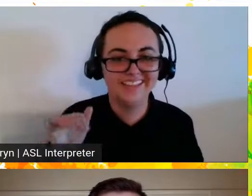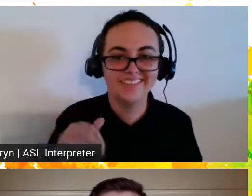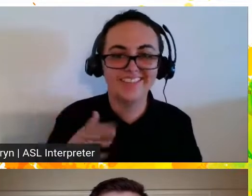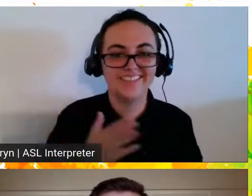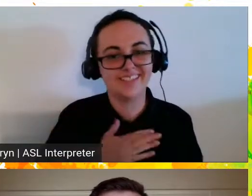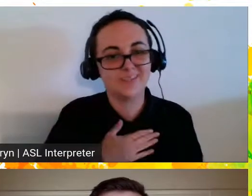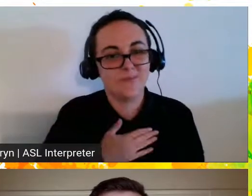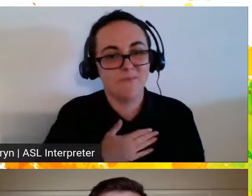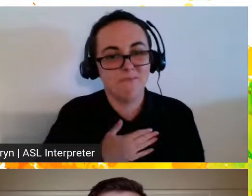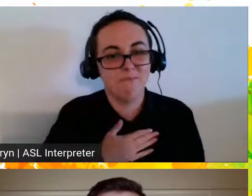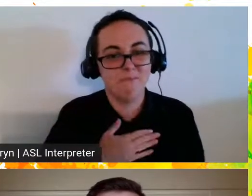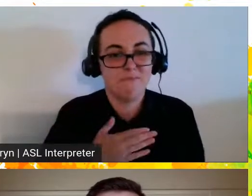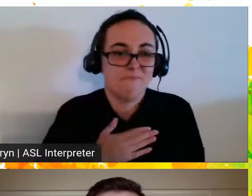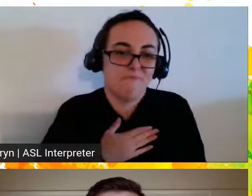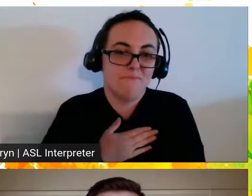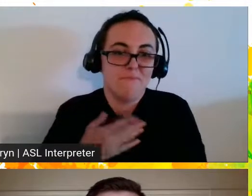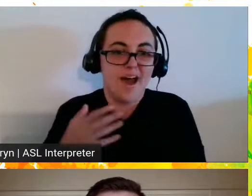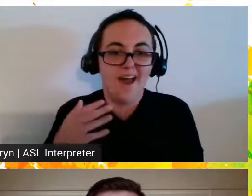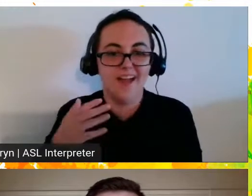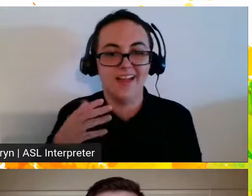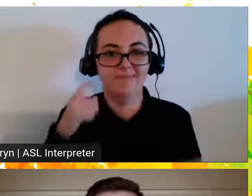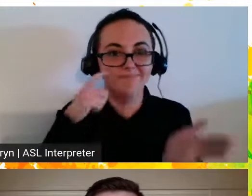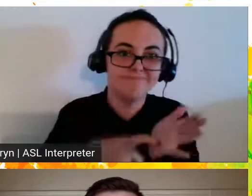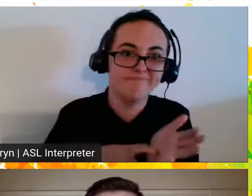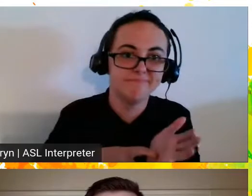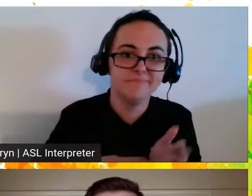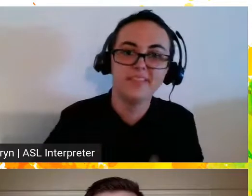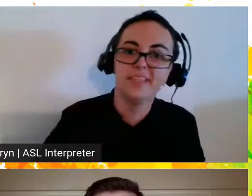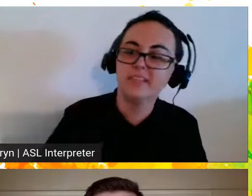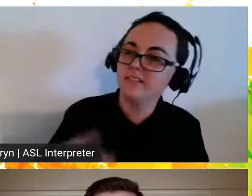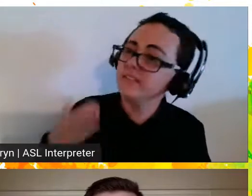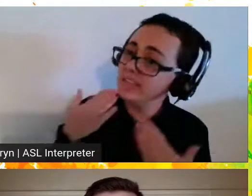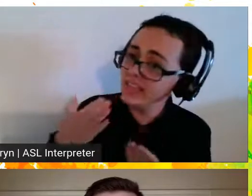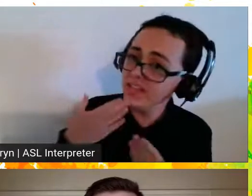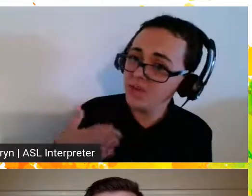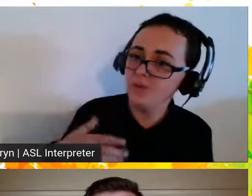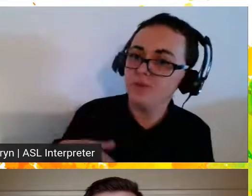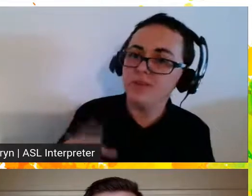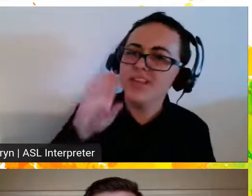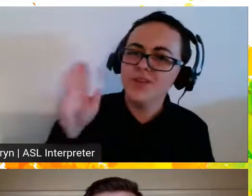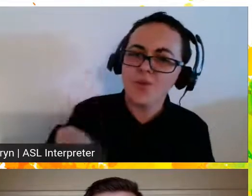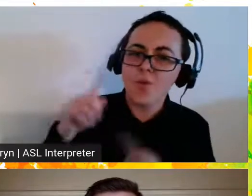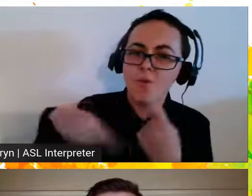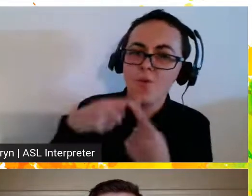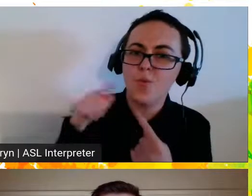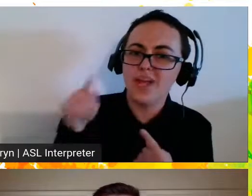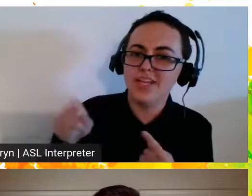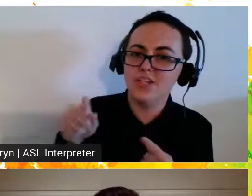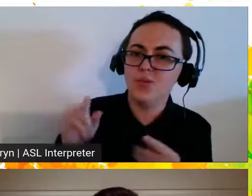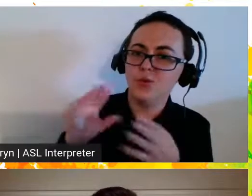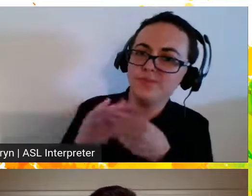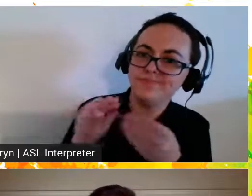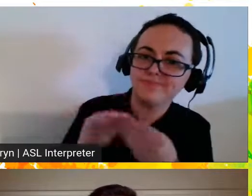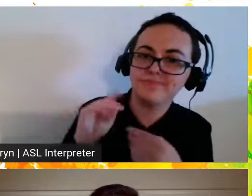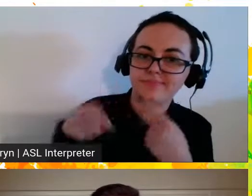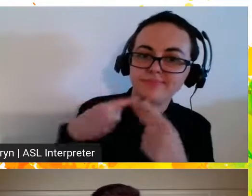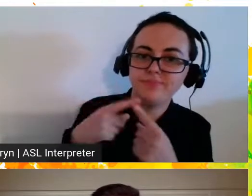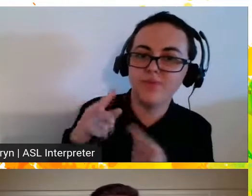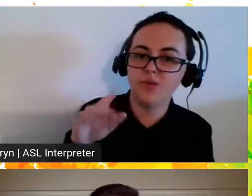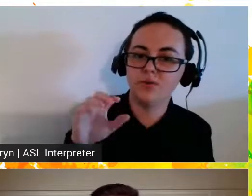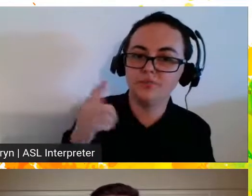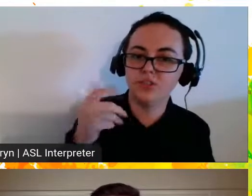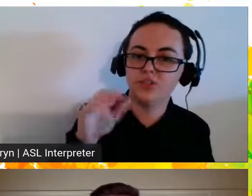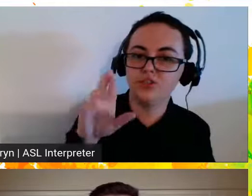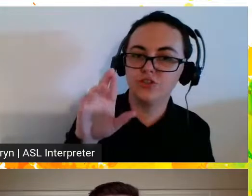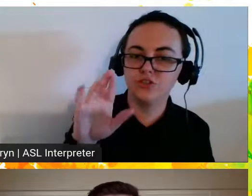that would be my main observation. Good, thank you. You know, when you talked about George O'Keefe, Lucas,